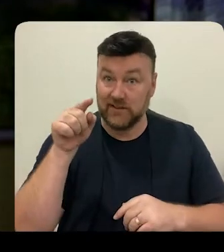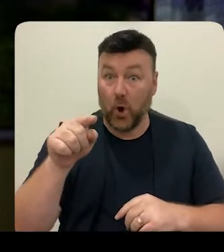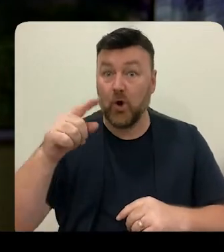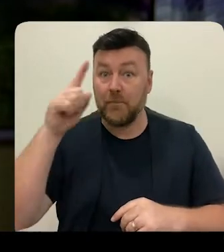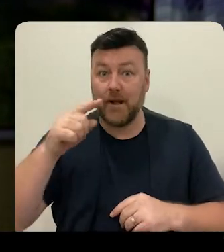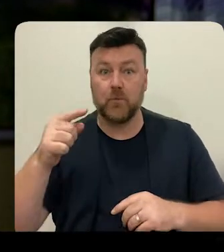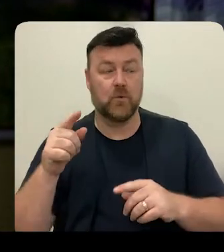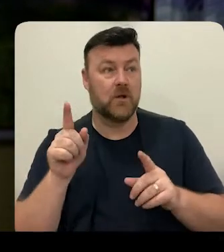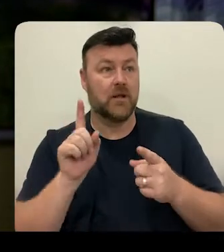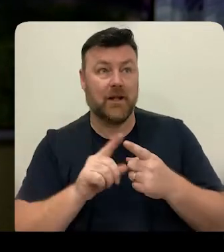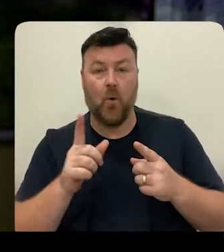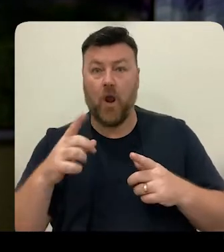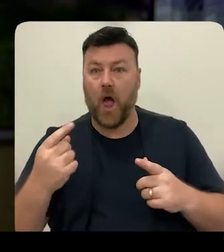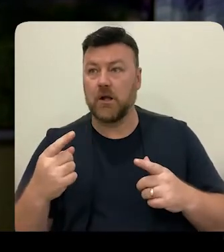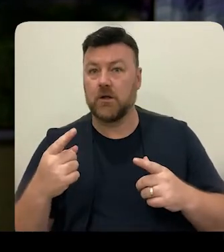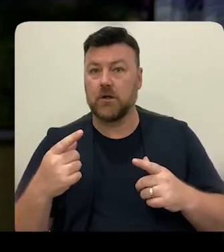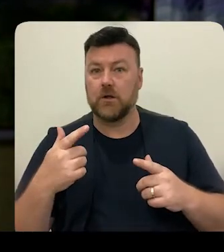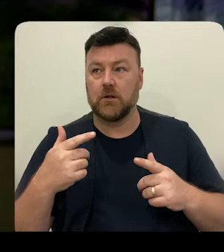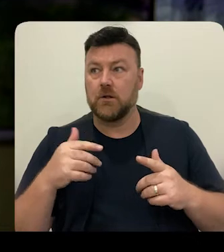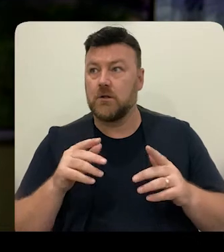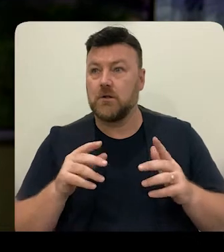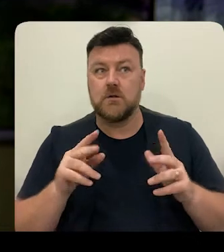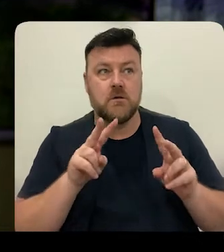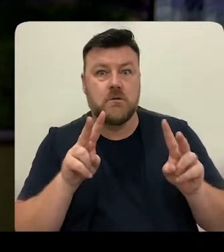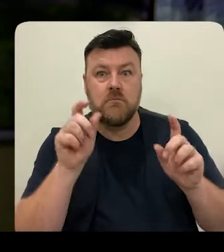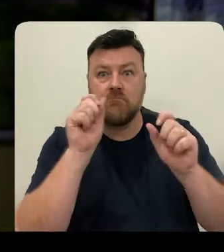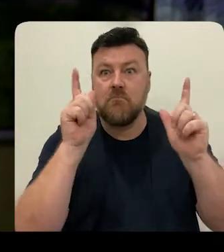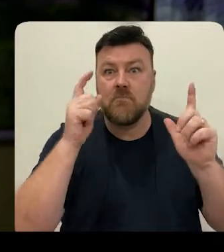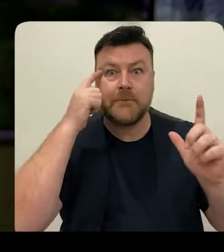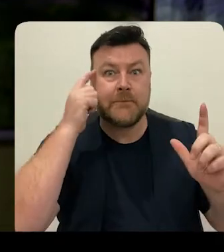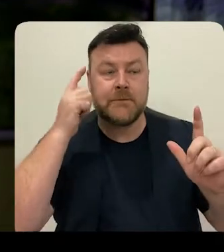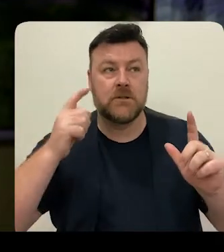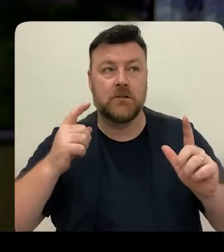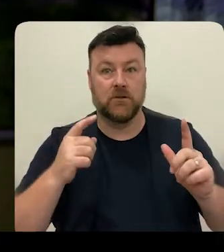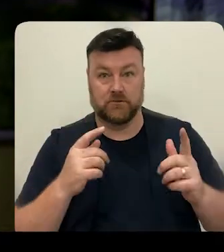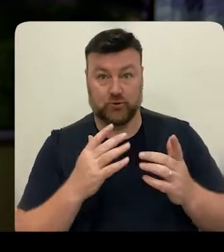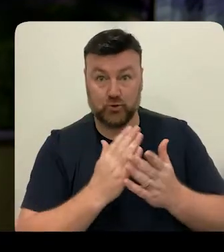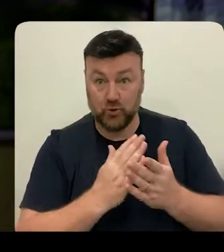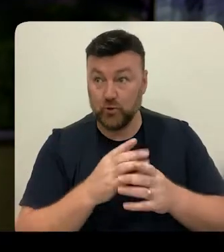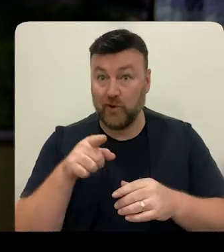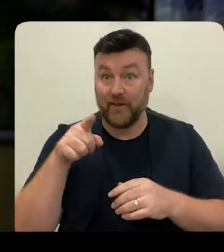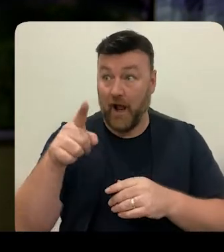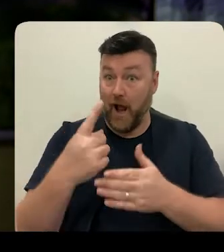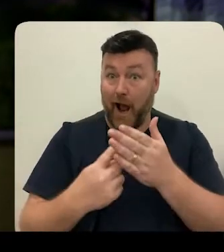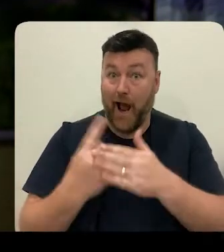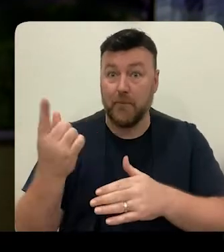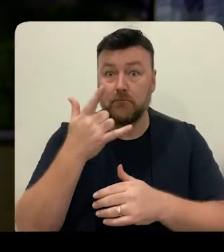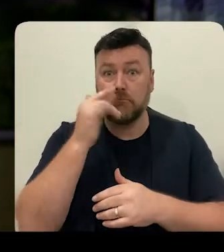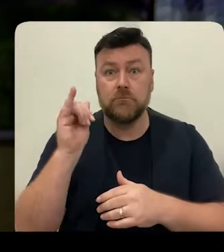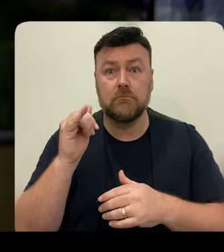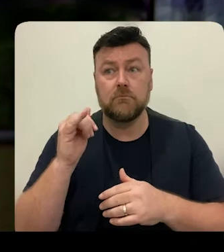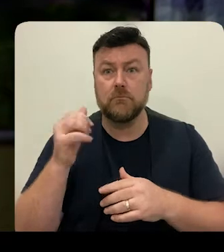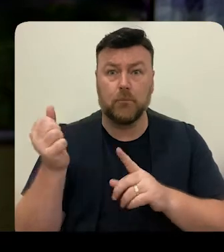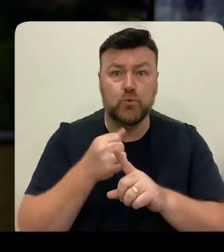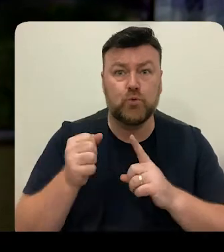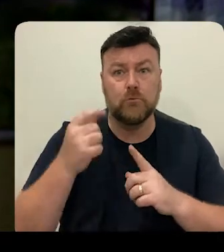still operating in that survival mode. Made perfect sense and was very adaptive at the time of the original